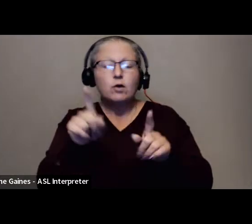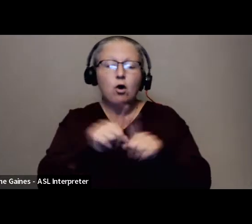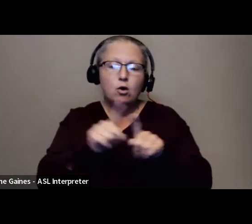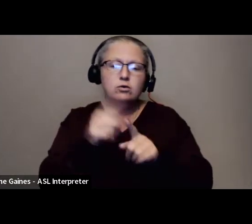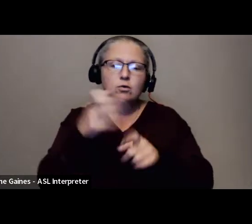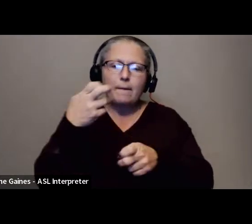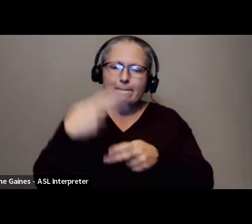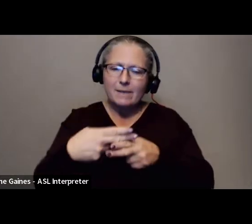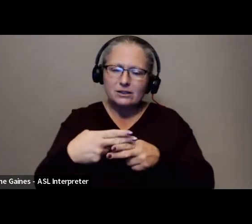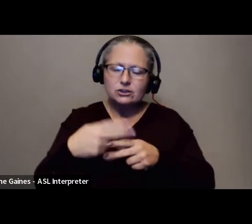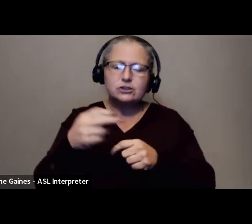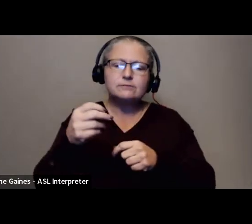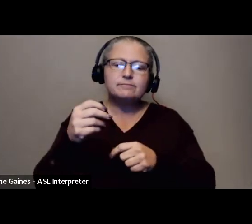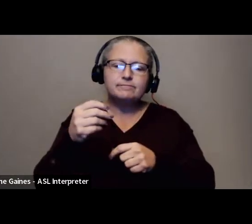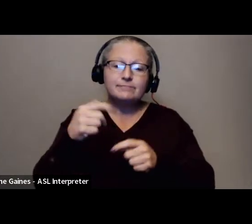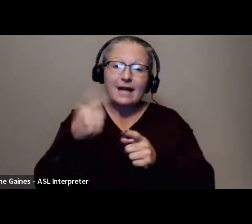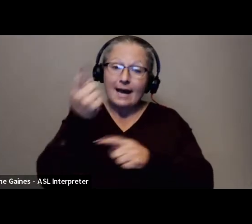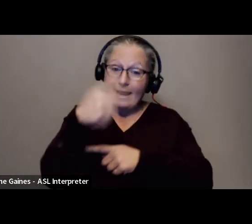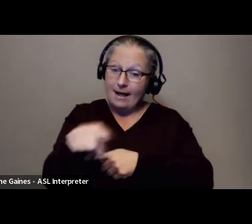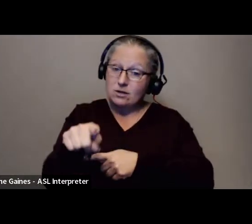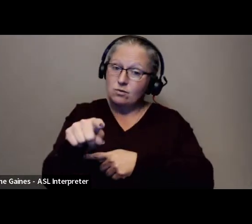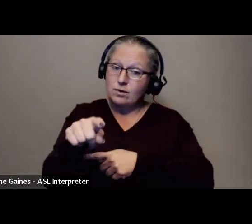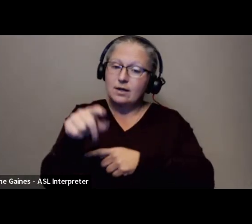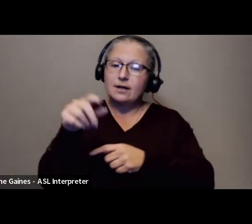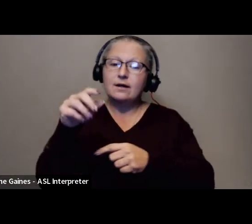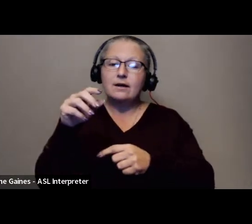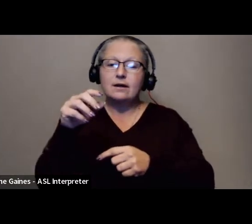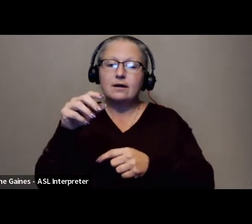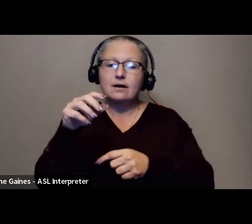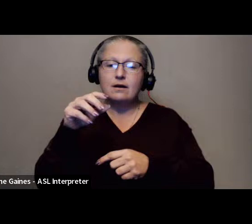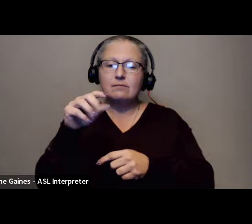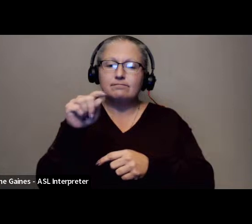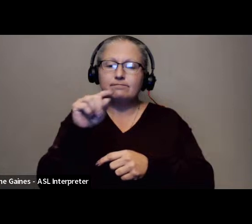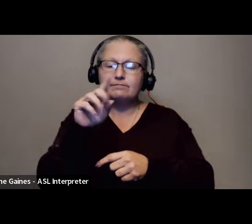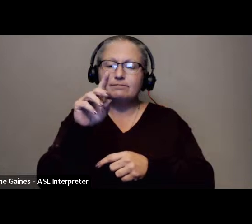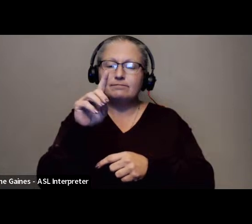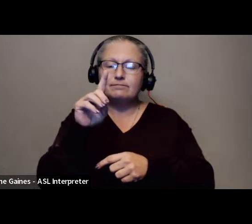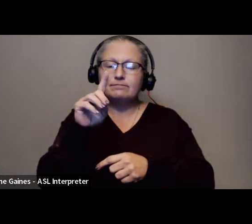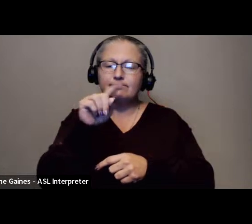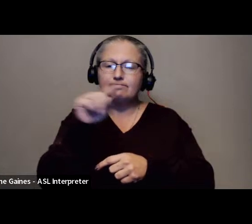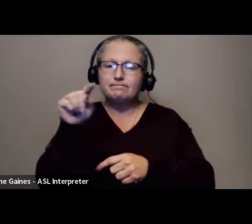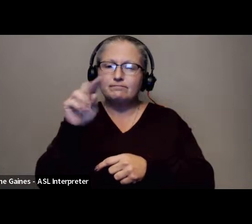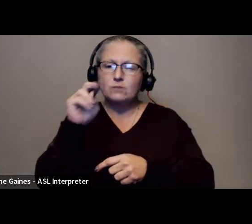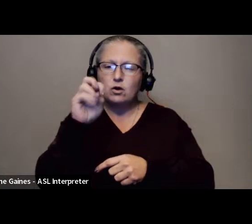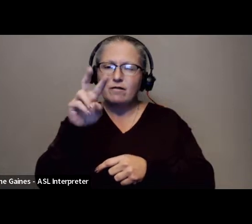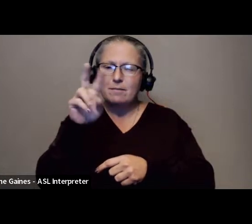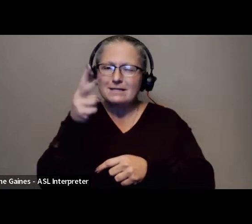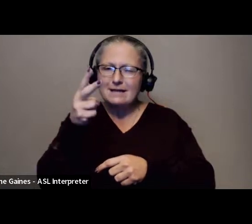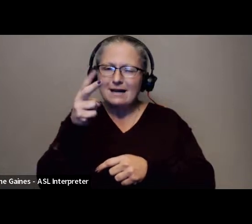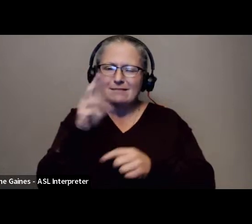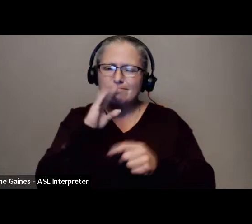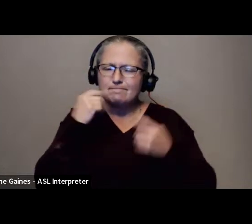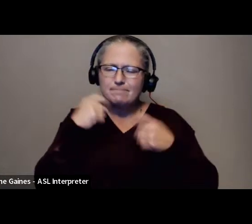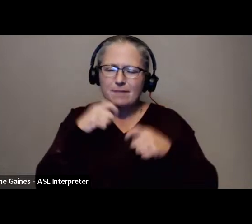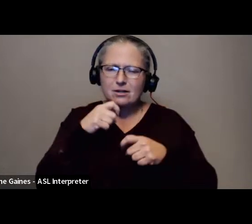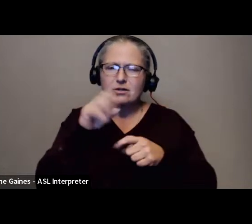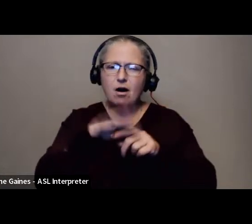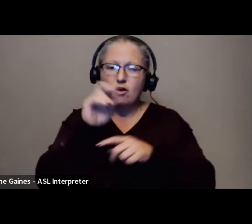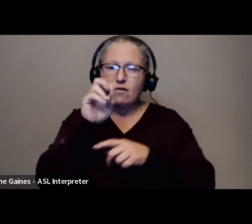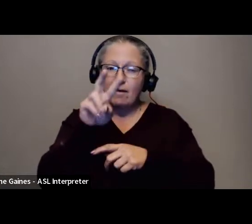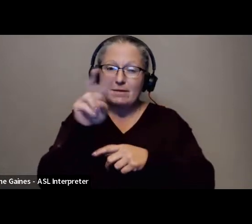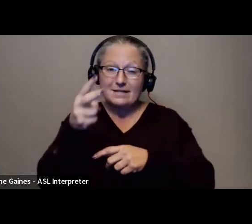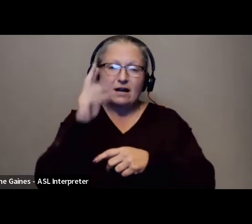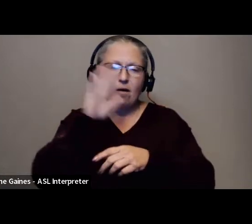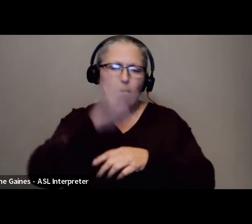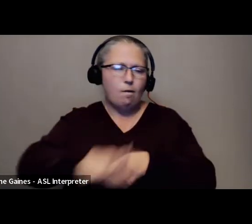wanted to mention that next week is Dia de los Muertos on November 2nd, and there's going to be events all over the Bay